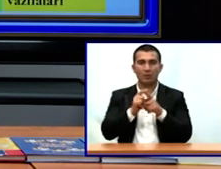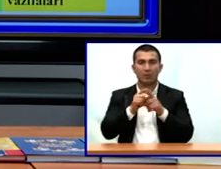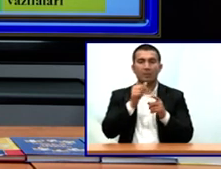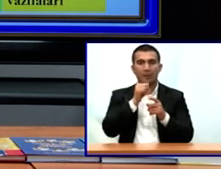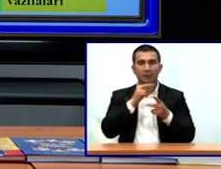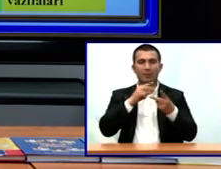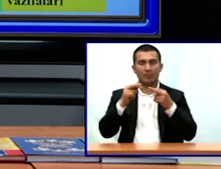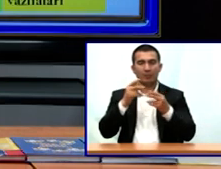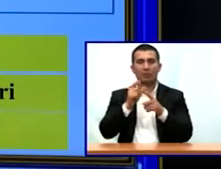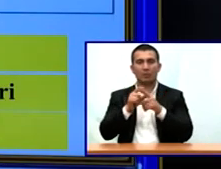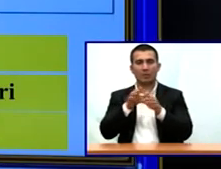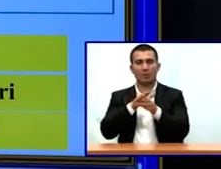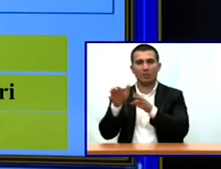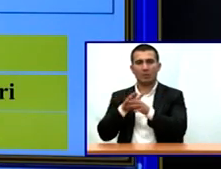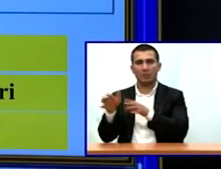holatga keltiramiz.